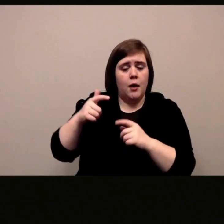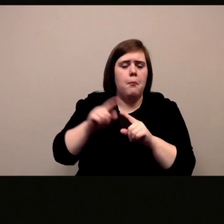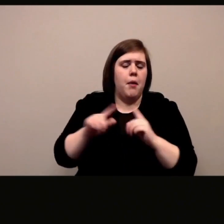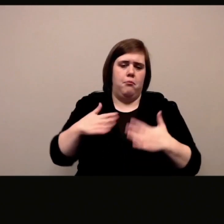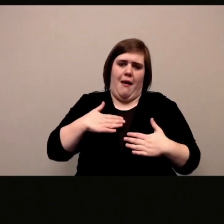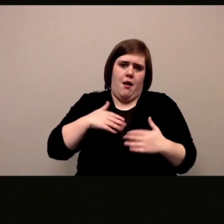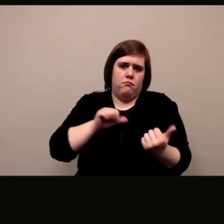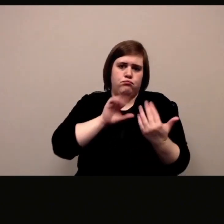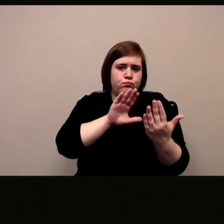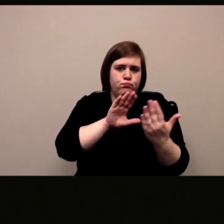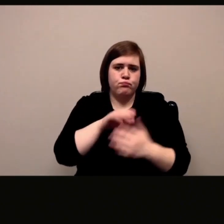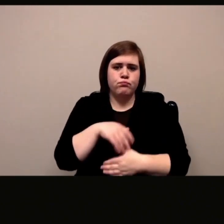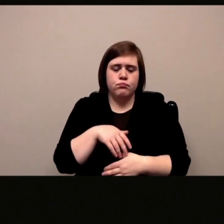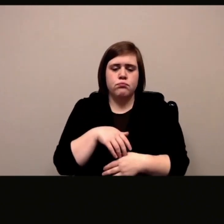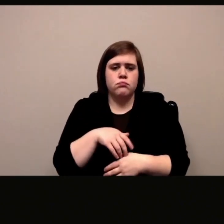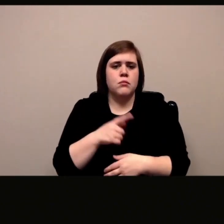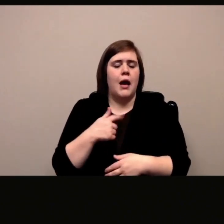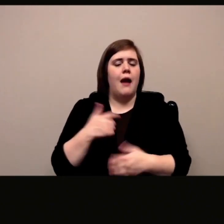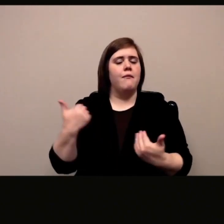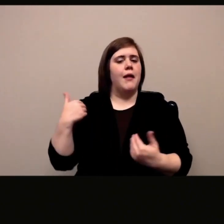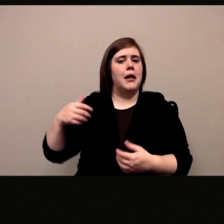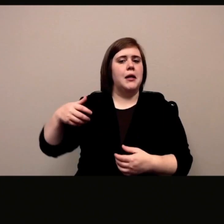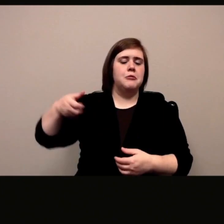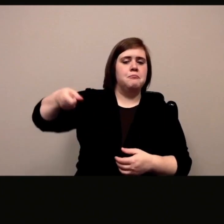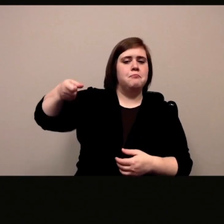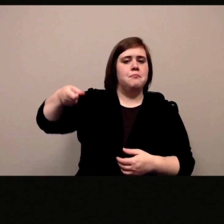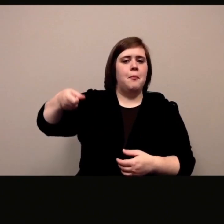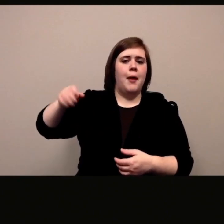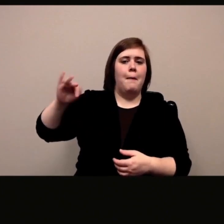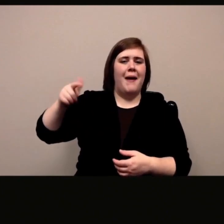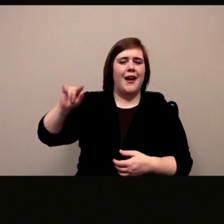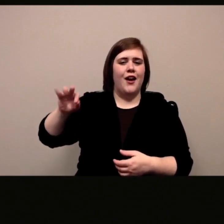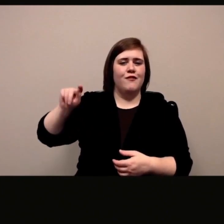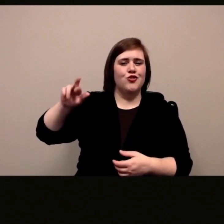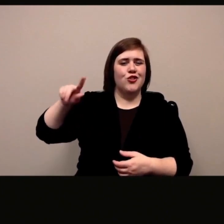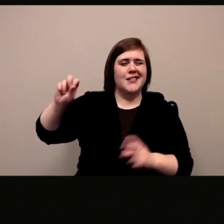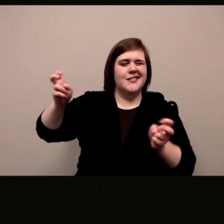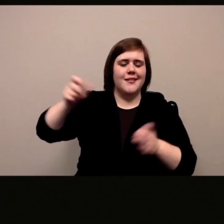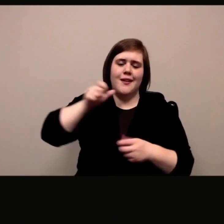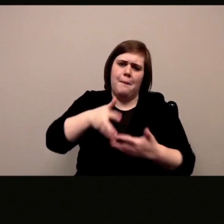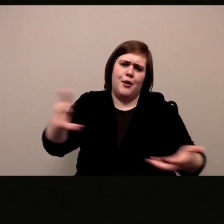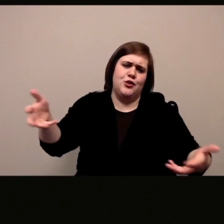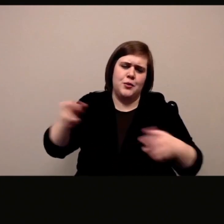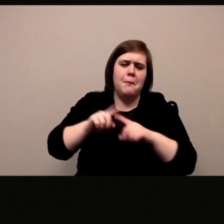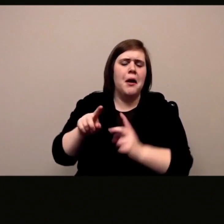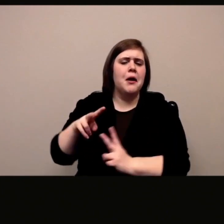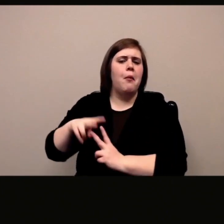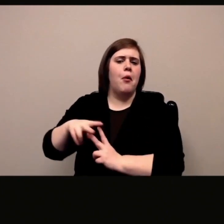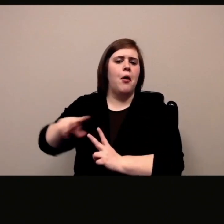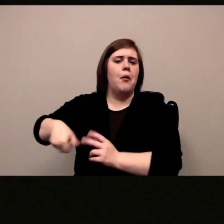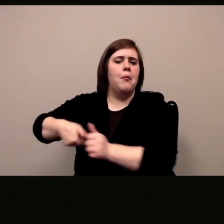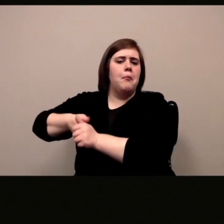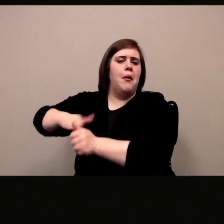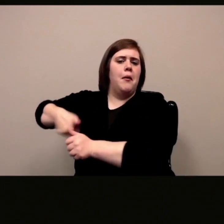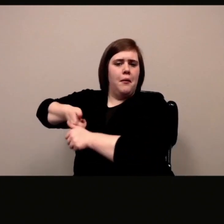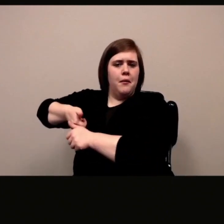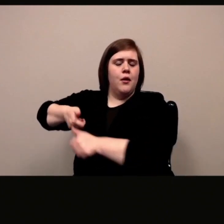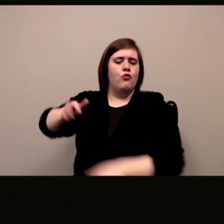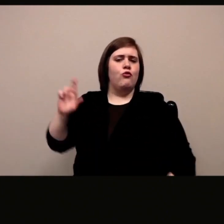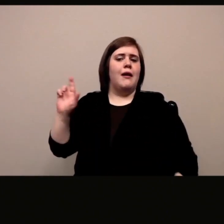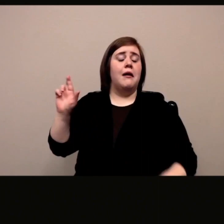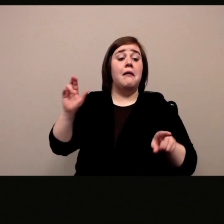just making sure I have a little bag of tricks, and it's not much, but a couple of projects and a couple of things that those advanced students can